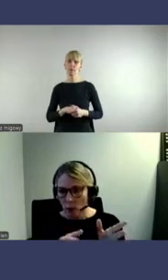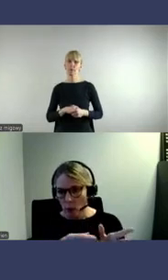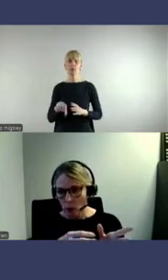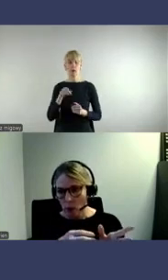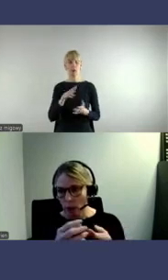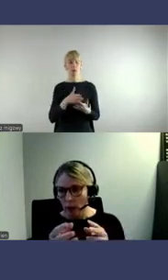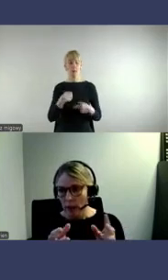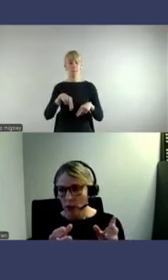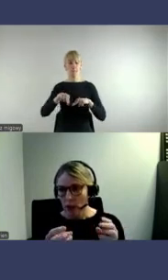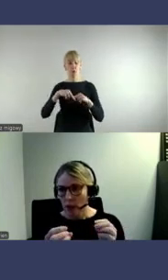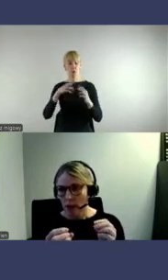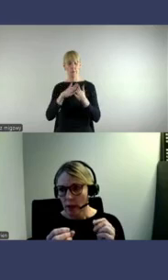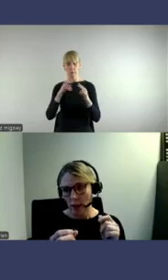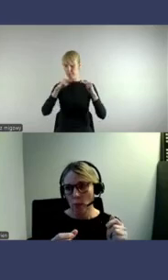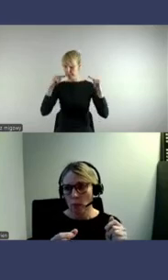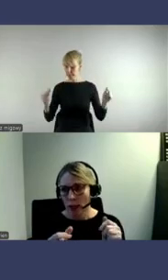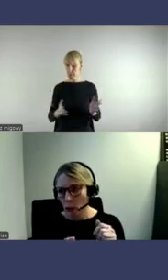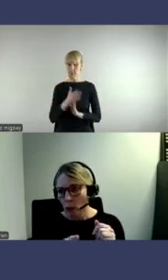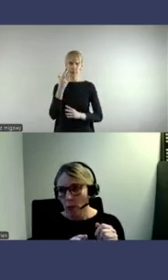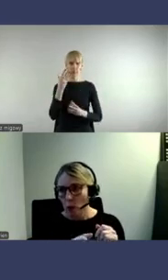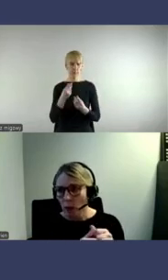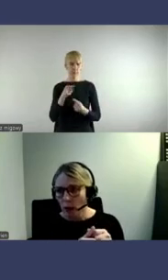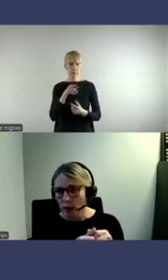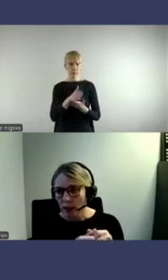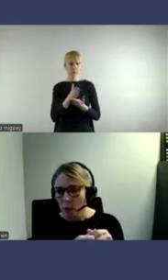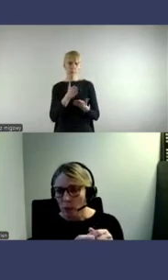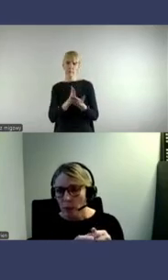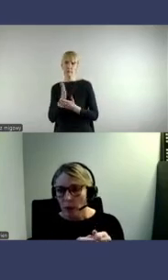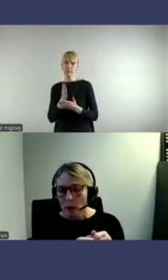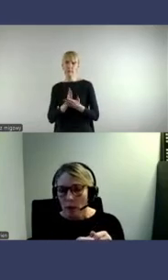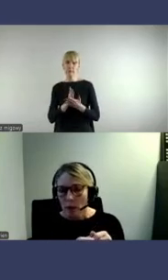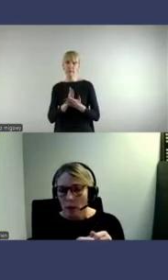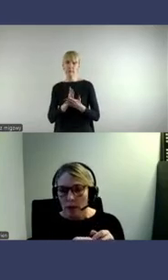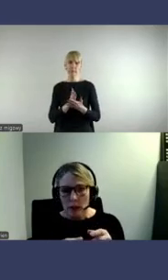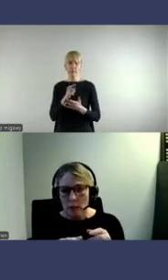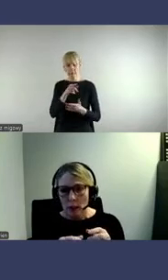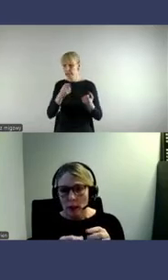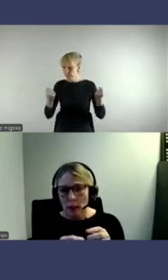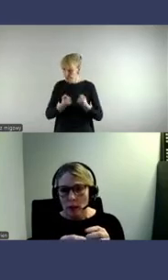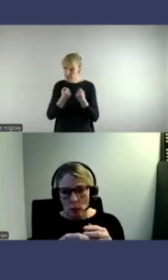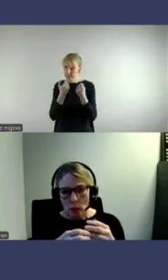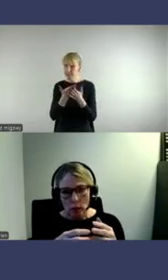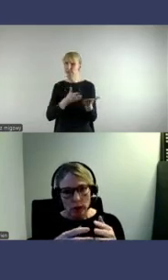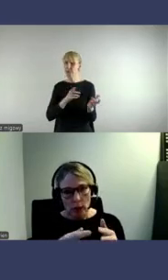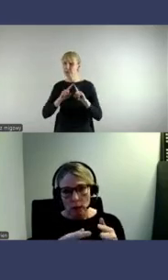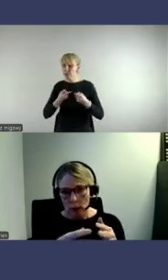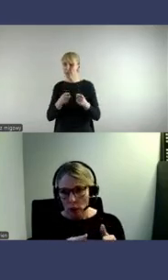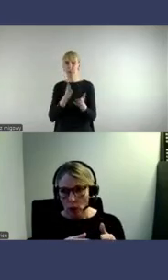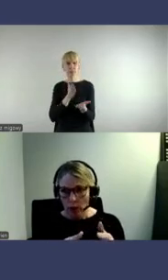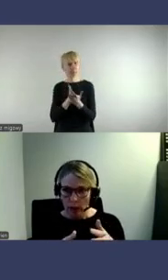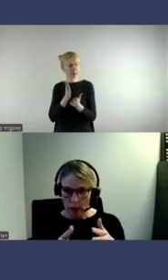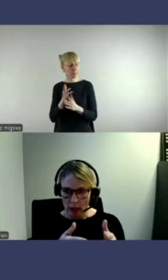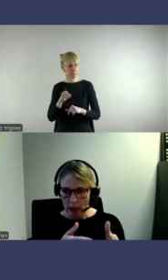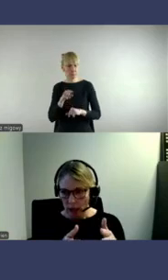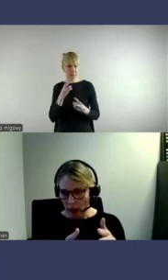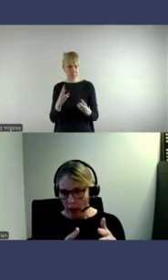businesses, and local organizations, they play a key role in mobilizing help. But there's, even though volunteerism is strong, there